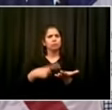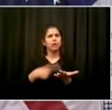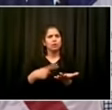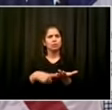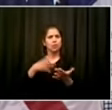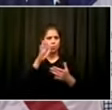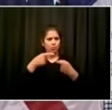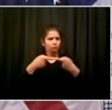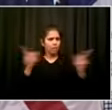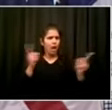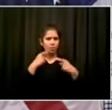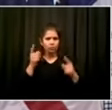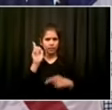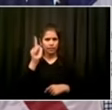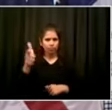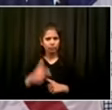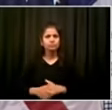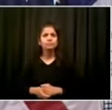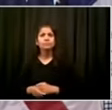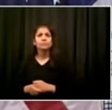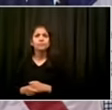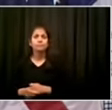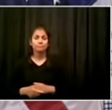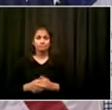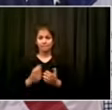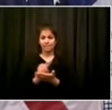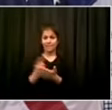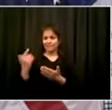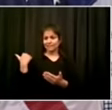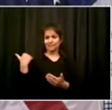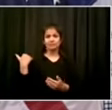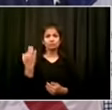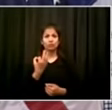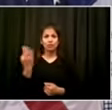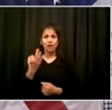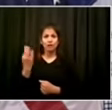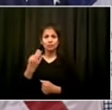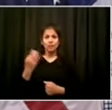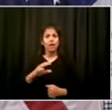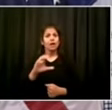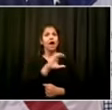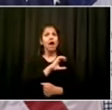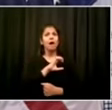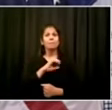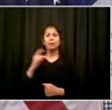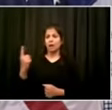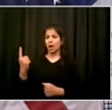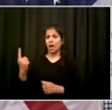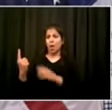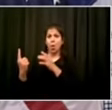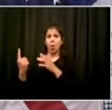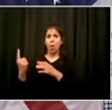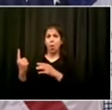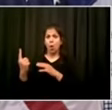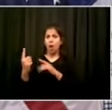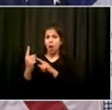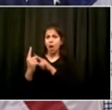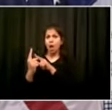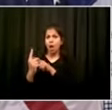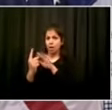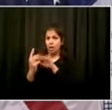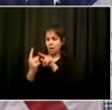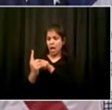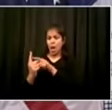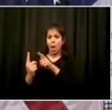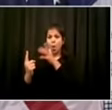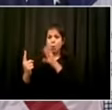an officer in Brooklyn shoved a woman to the ground, shoved a protester to the ground in a very inappropriate fashion. In a dangerous